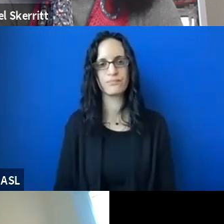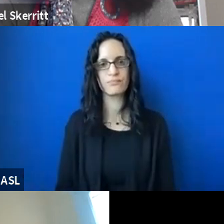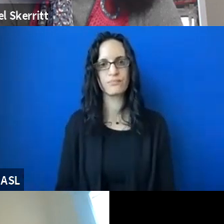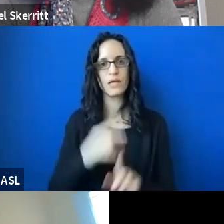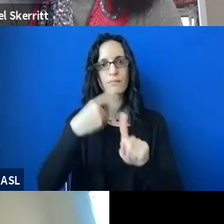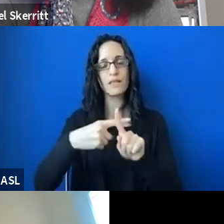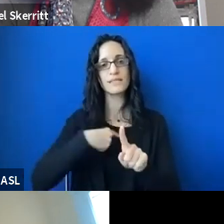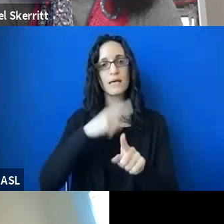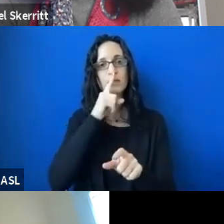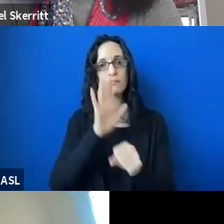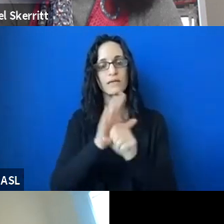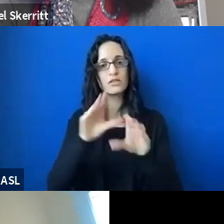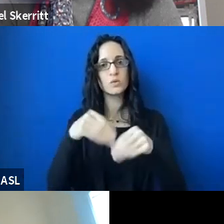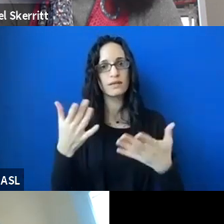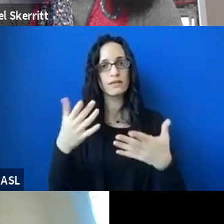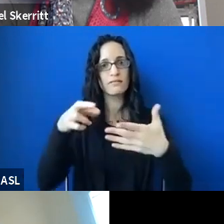an outcome that is thoughtful,